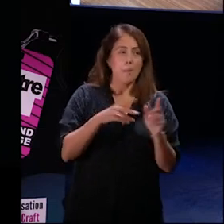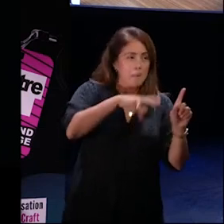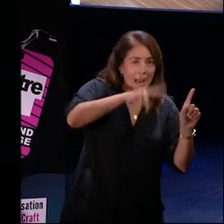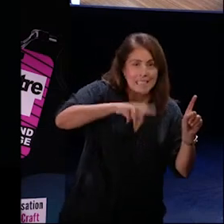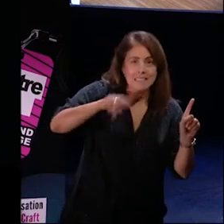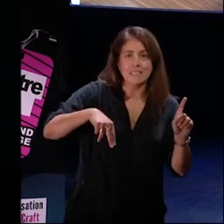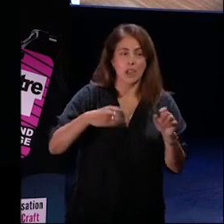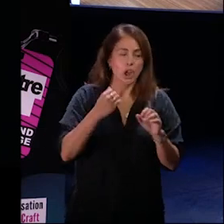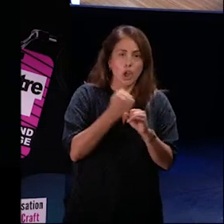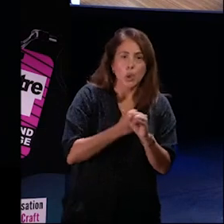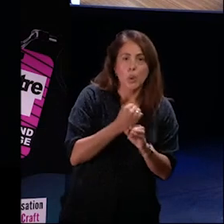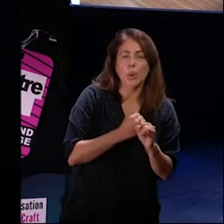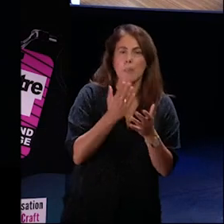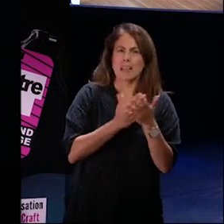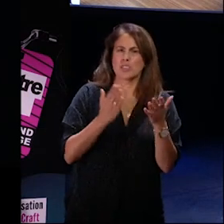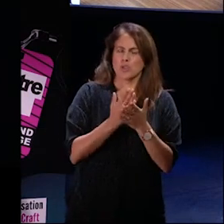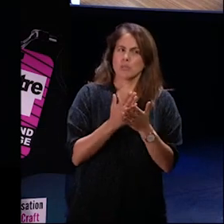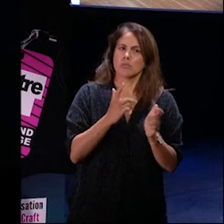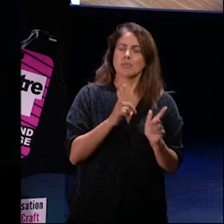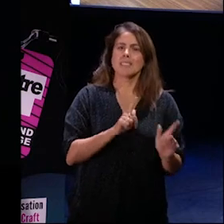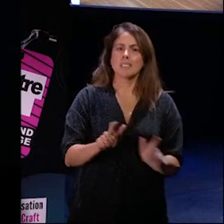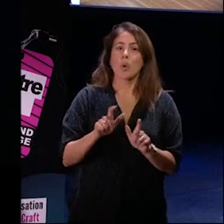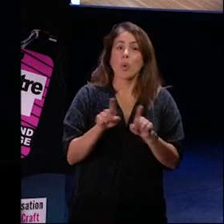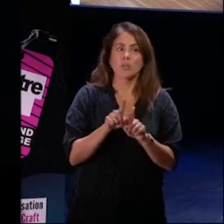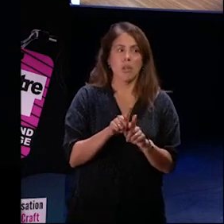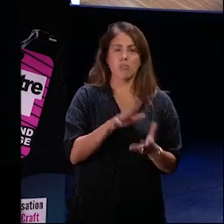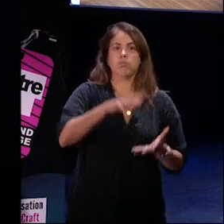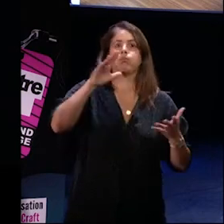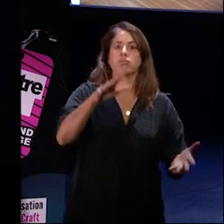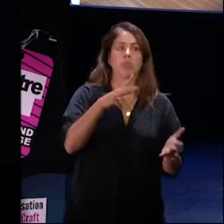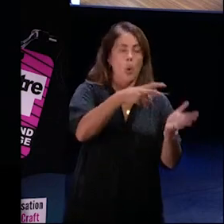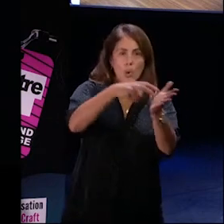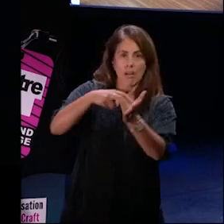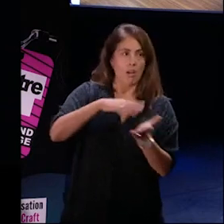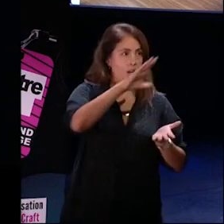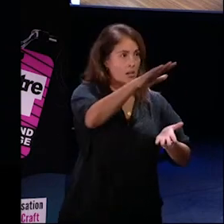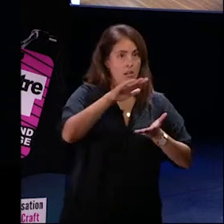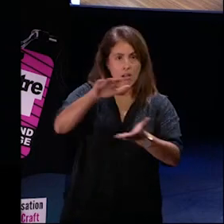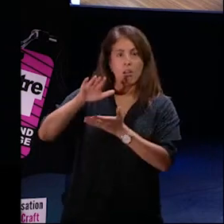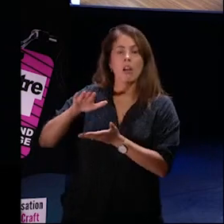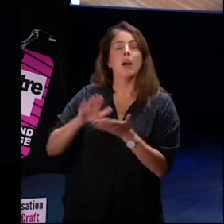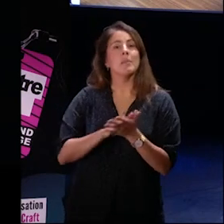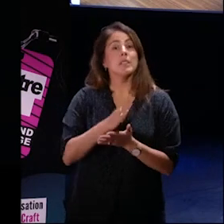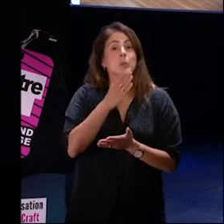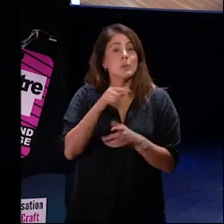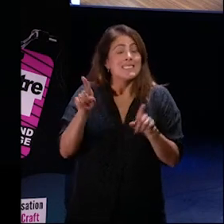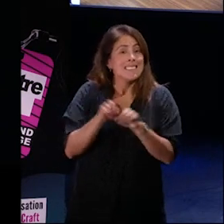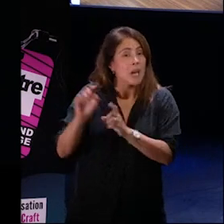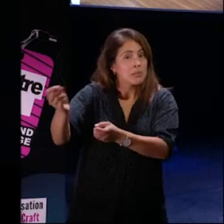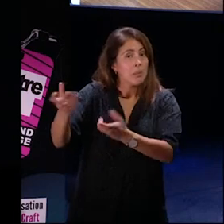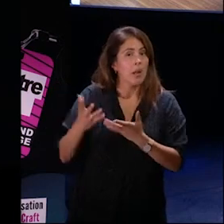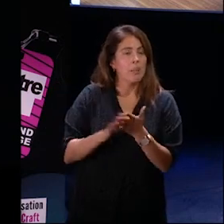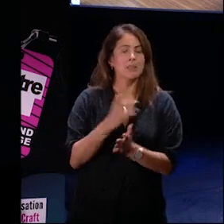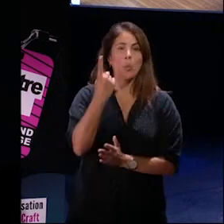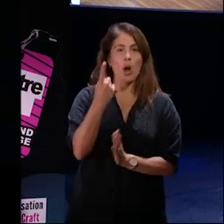glues. We're actively trying to ensure we do bulk ordering, and if multiple departments use the same supplier, trying to make sure that there is one